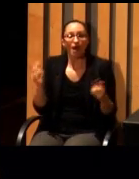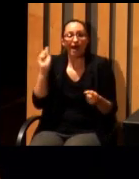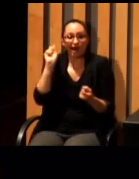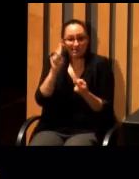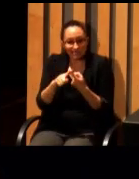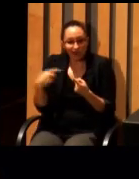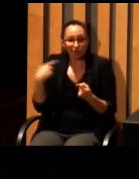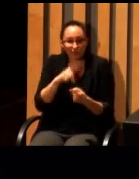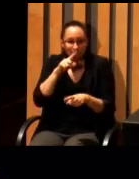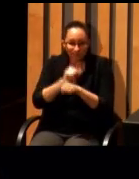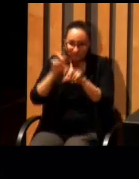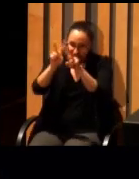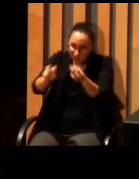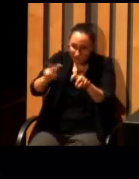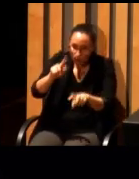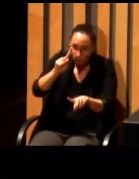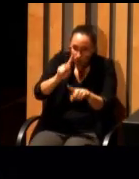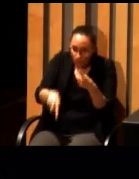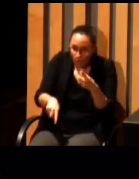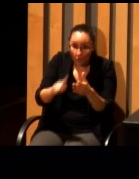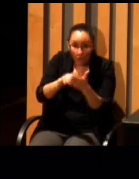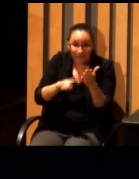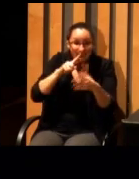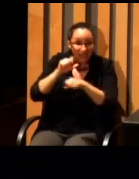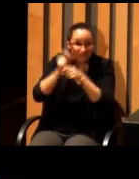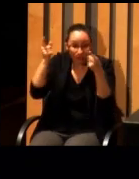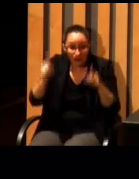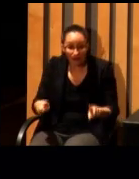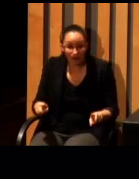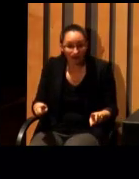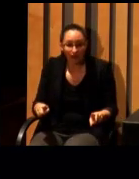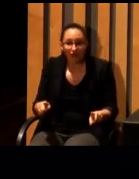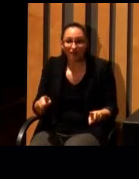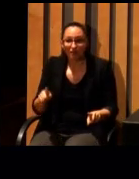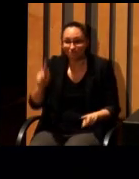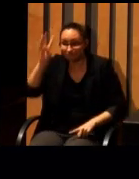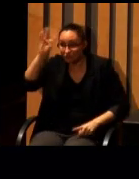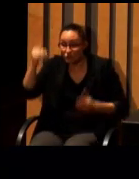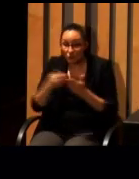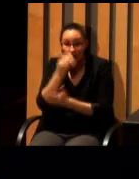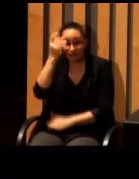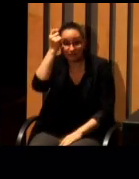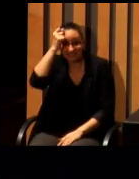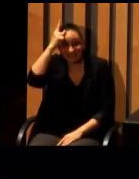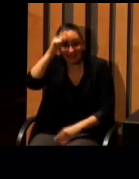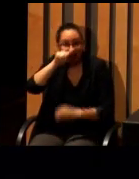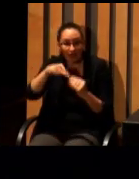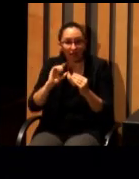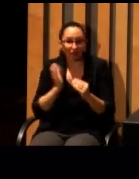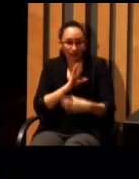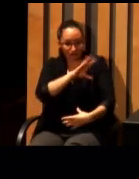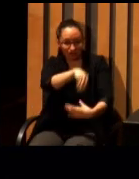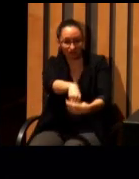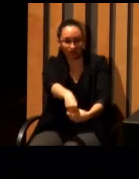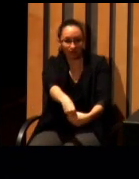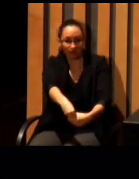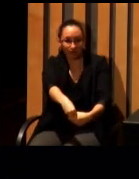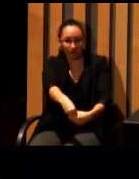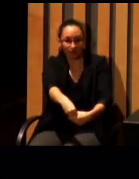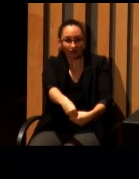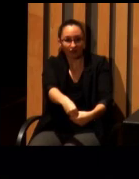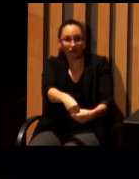what is going on and therefore come up with new understanding of what our participation in that really results